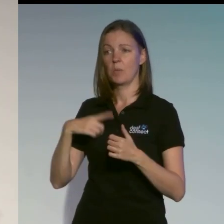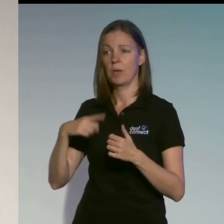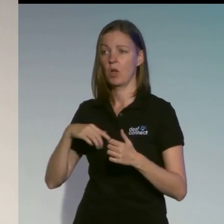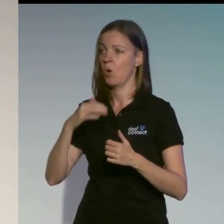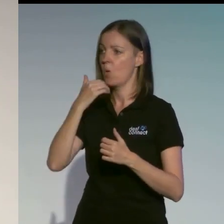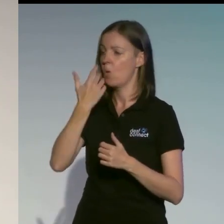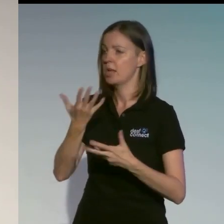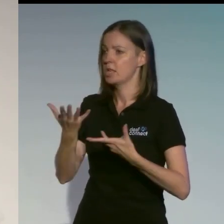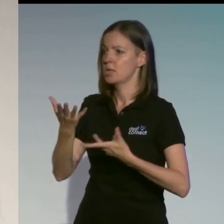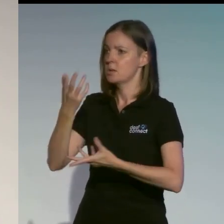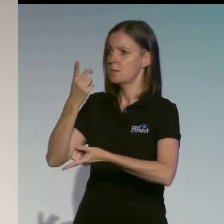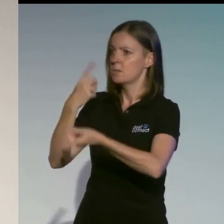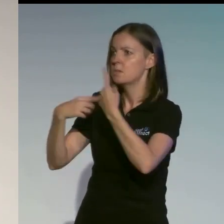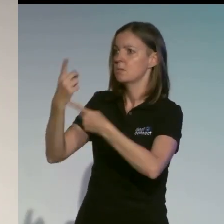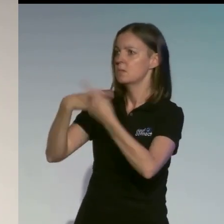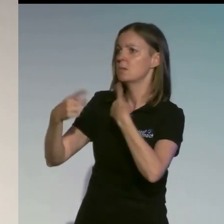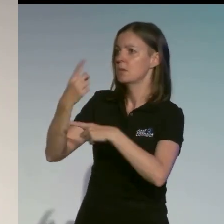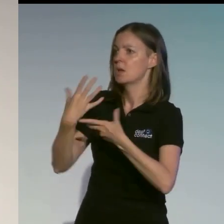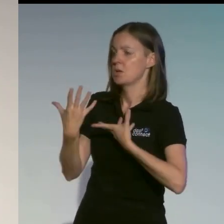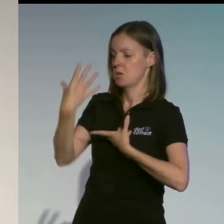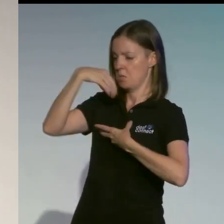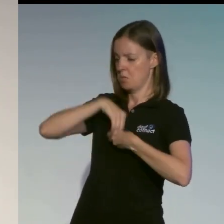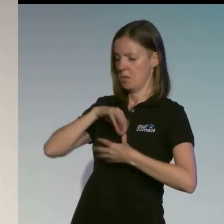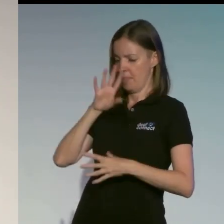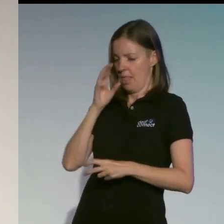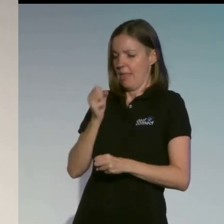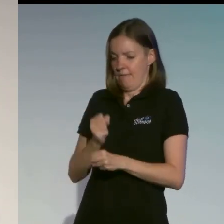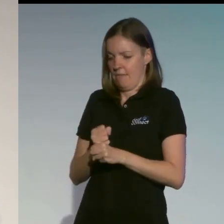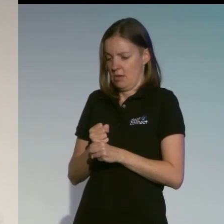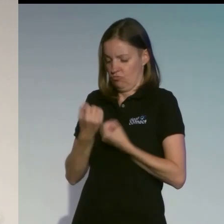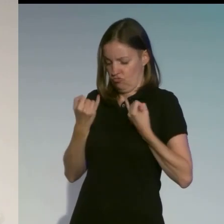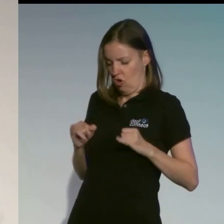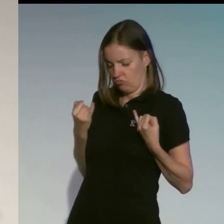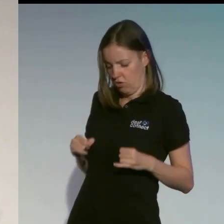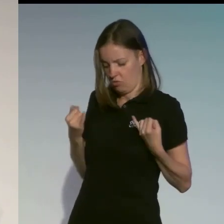he had internalised over many years.